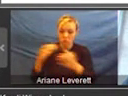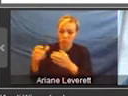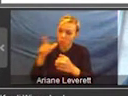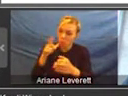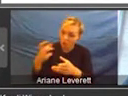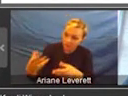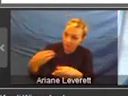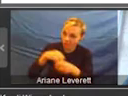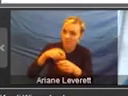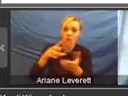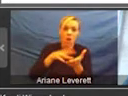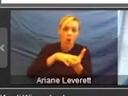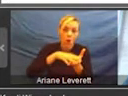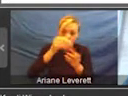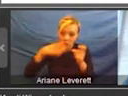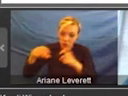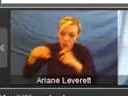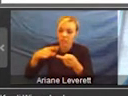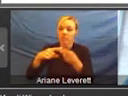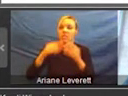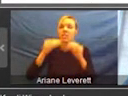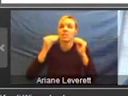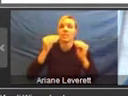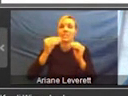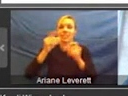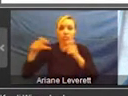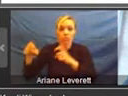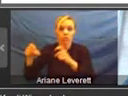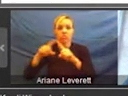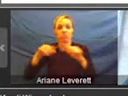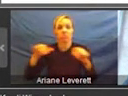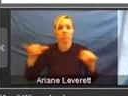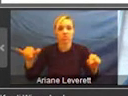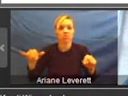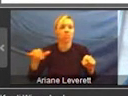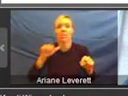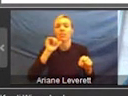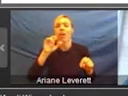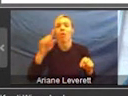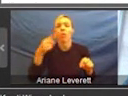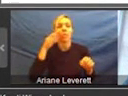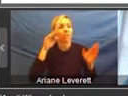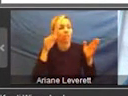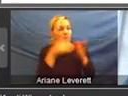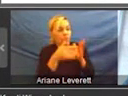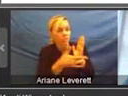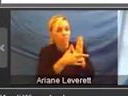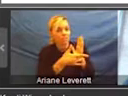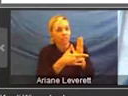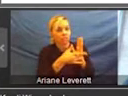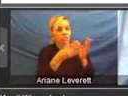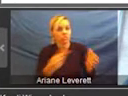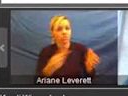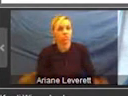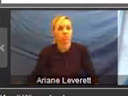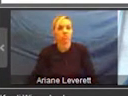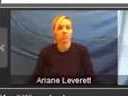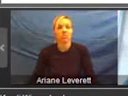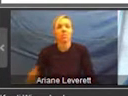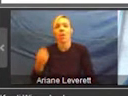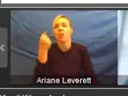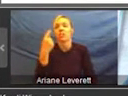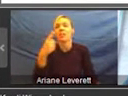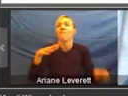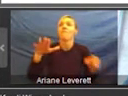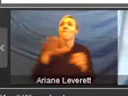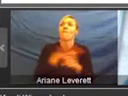learners, teachers, and so on, rather than just focusing on a technical solution. And understand the full range of